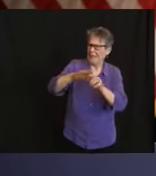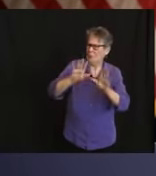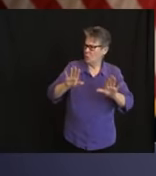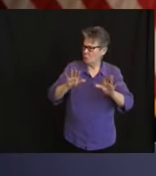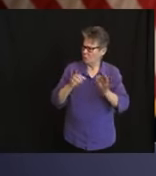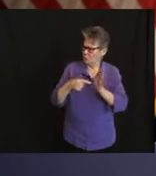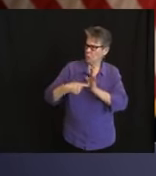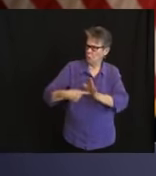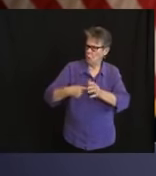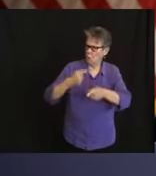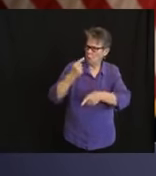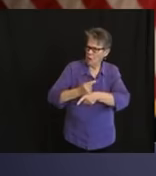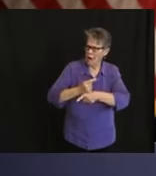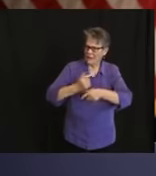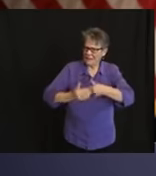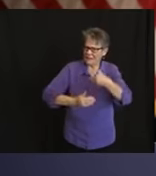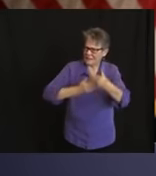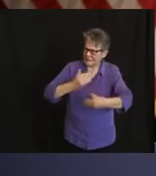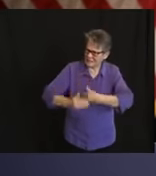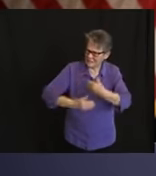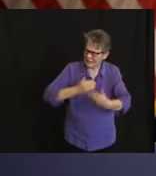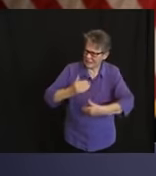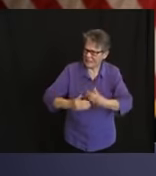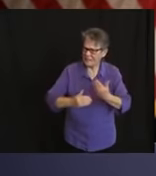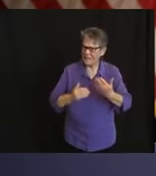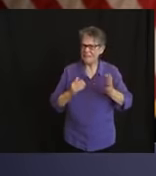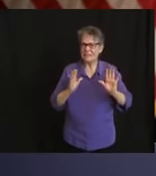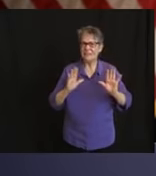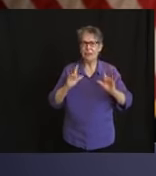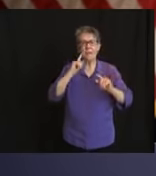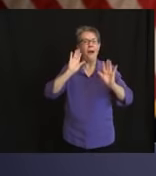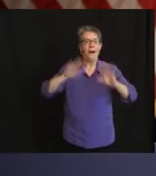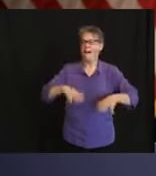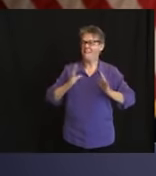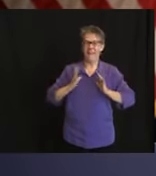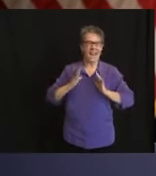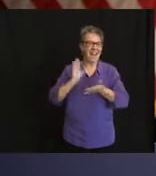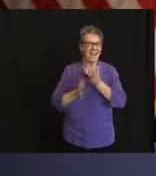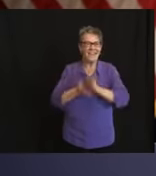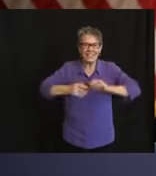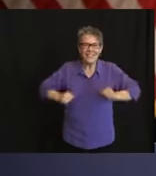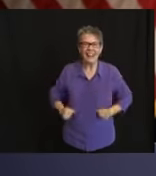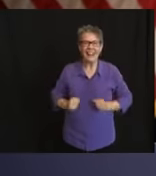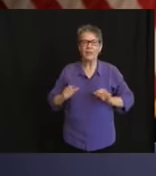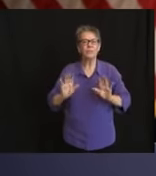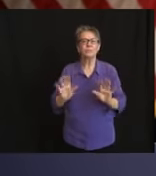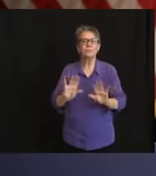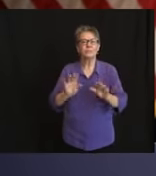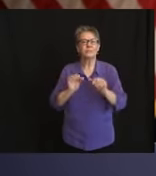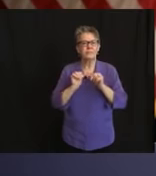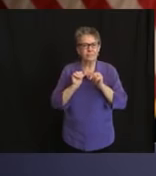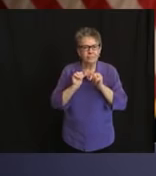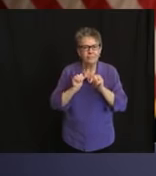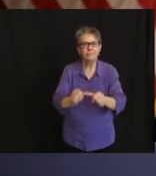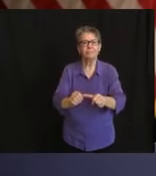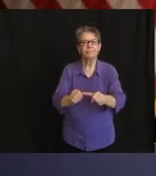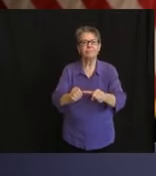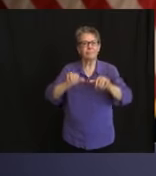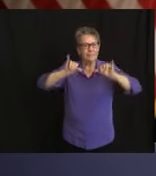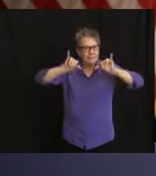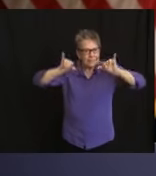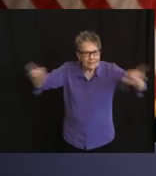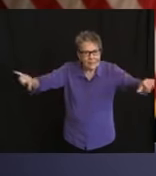we're not there yet. We're not there yet. Just because hospitalizations have stabilized, or critical care beds have stabilized,